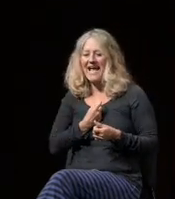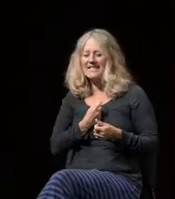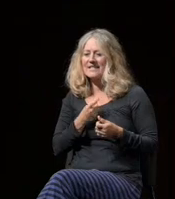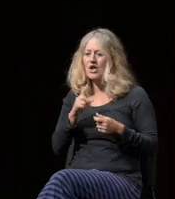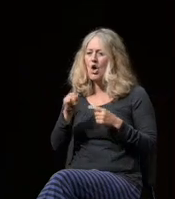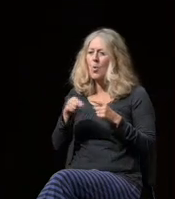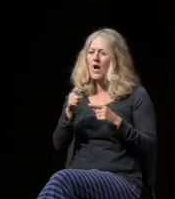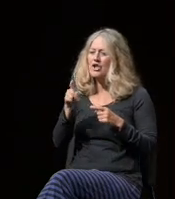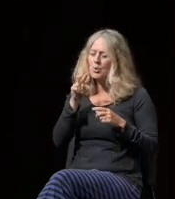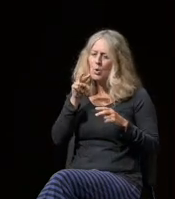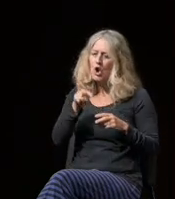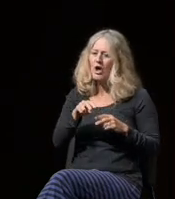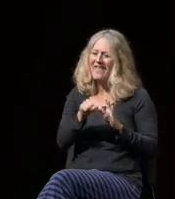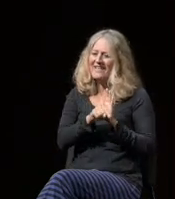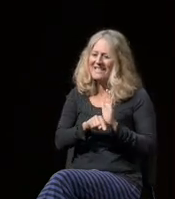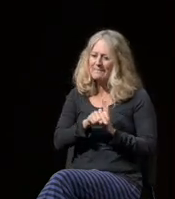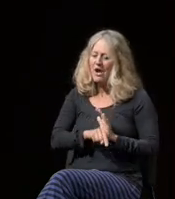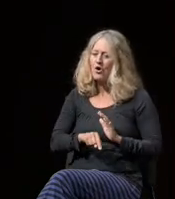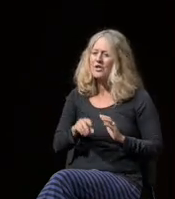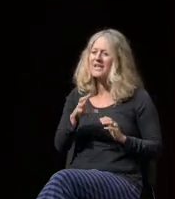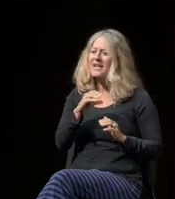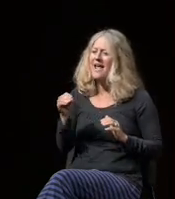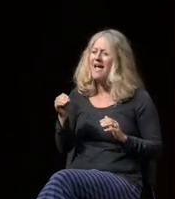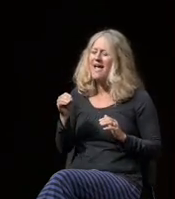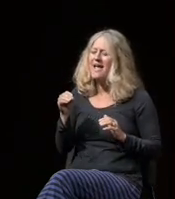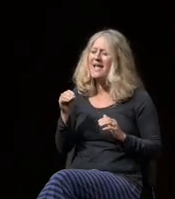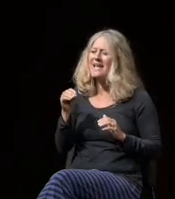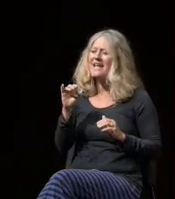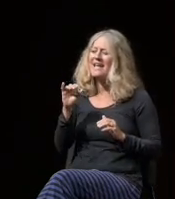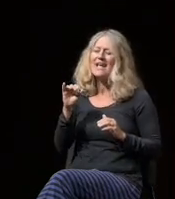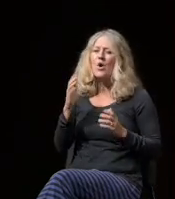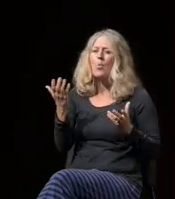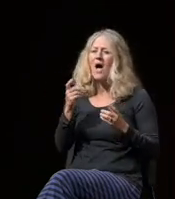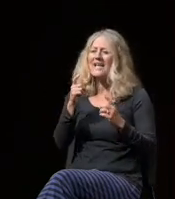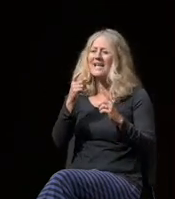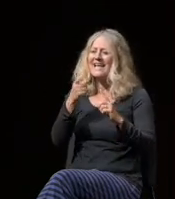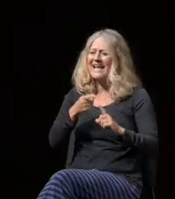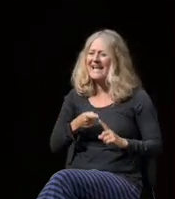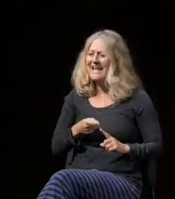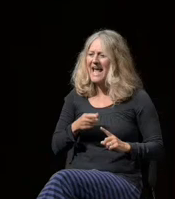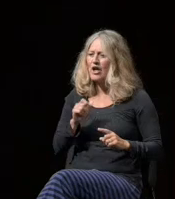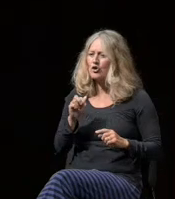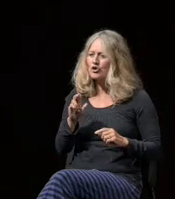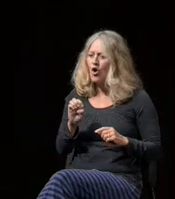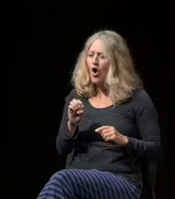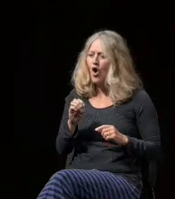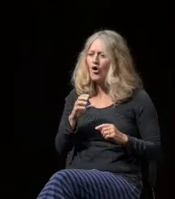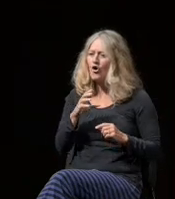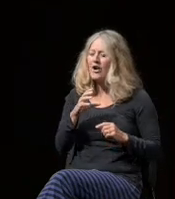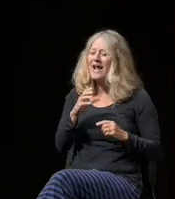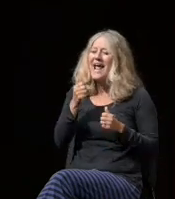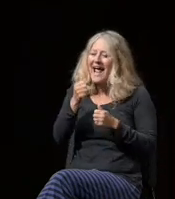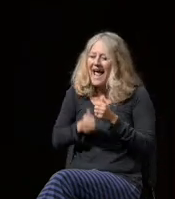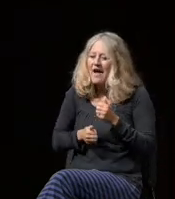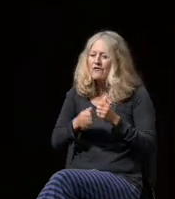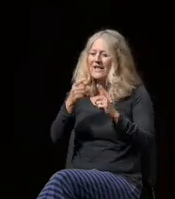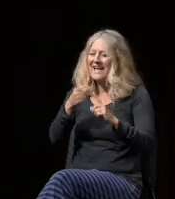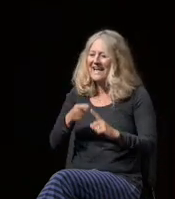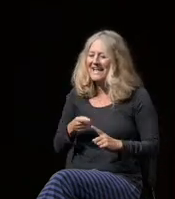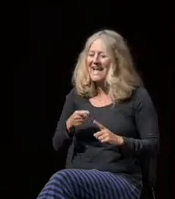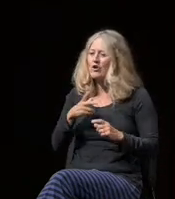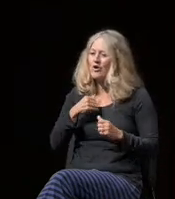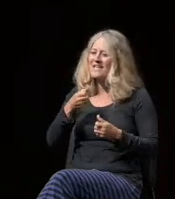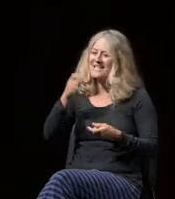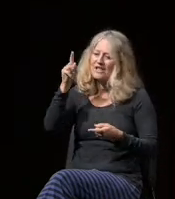disparity in the indicators, and we look at the disparities in just about every indicator, there is a